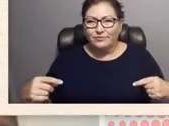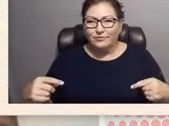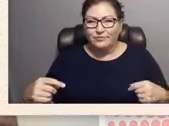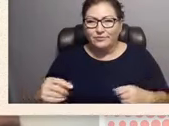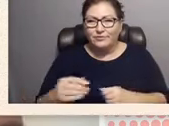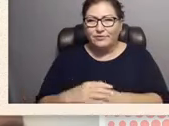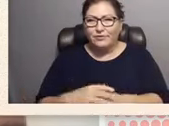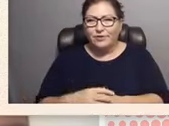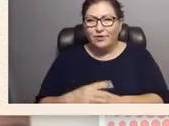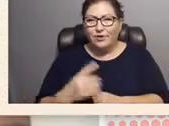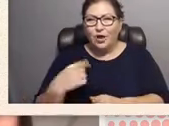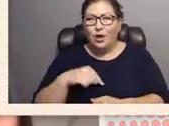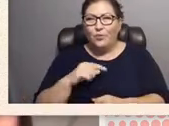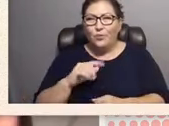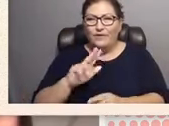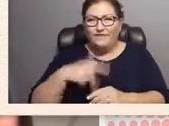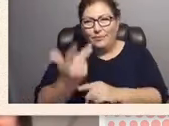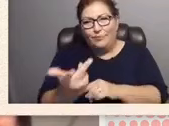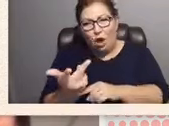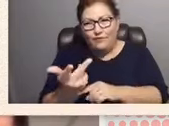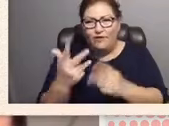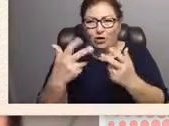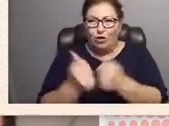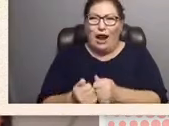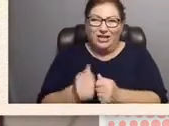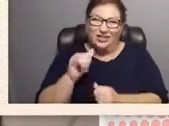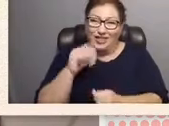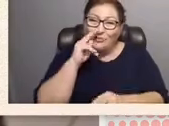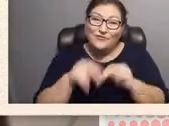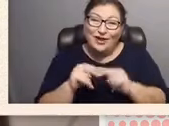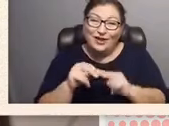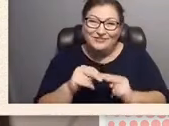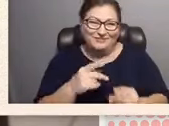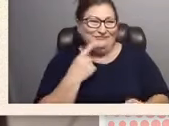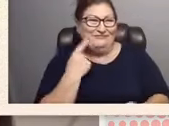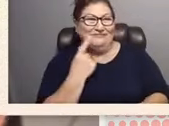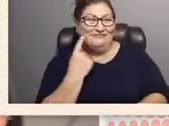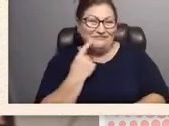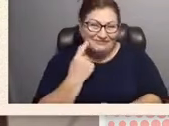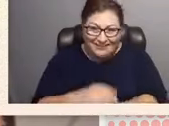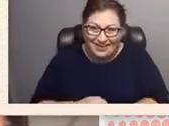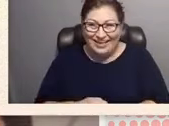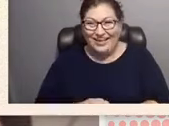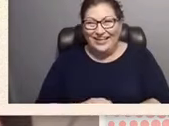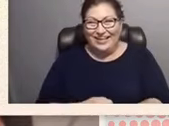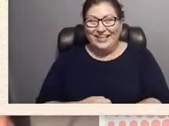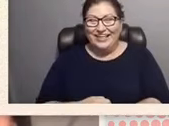off the cliff and crashed. That was fun. Yeah. Yeah. That's about it. Thank you.